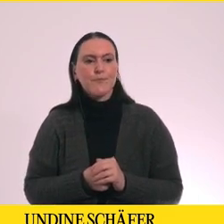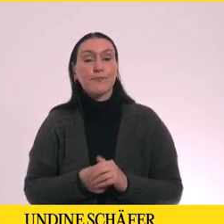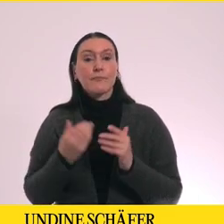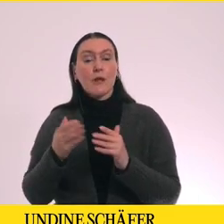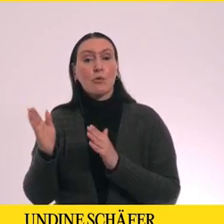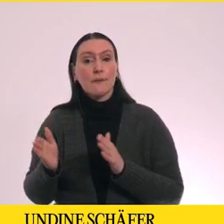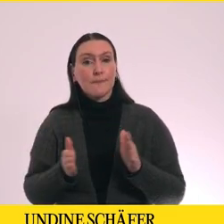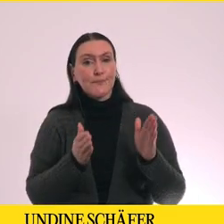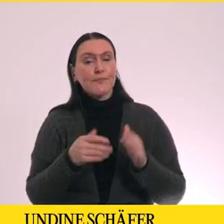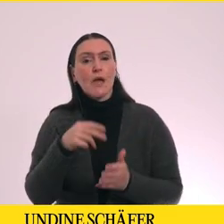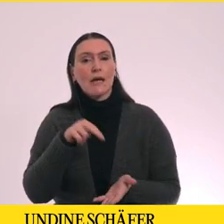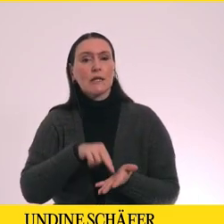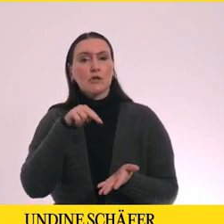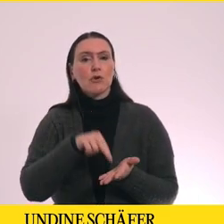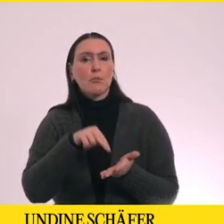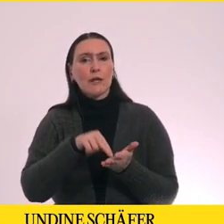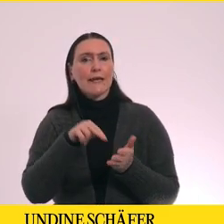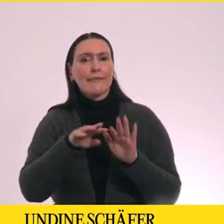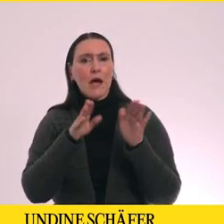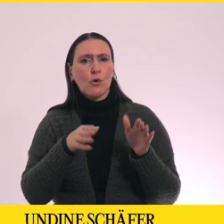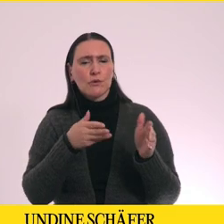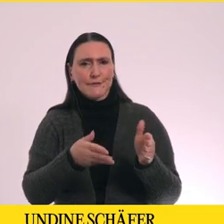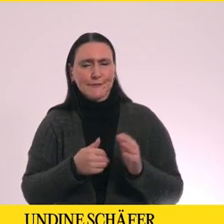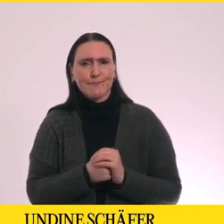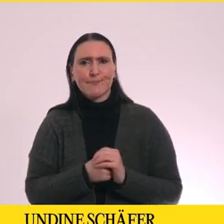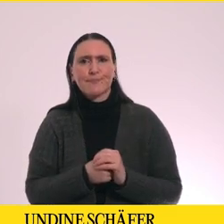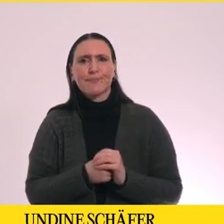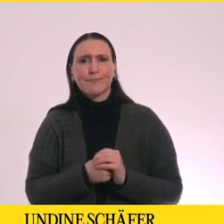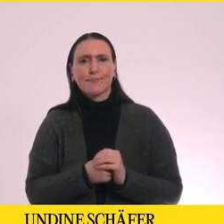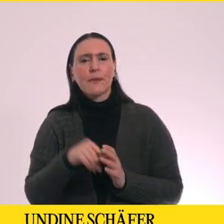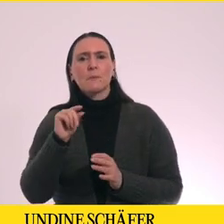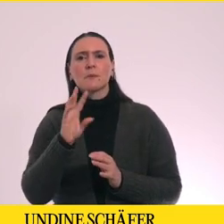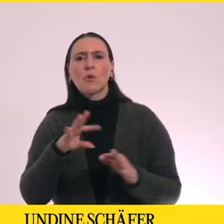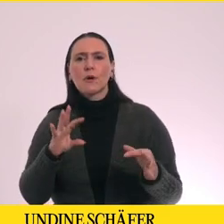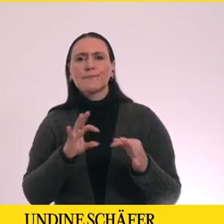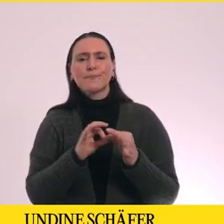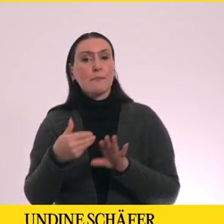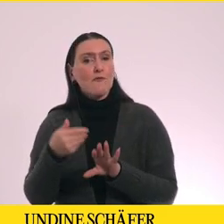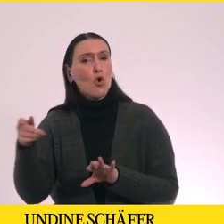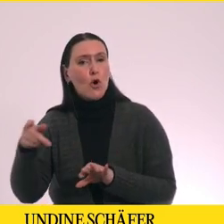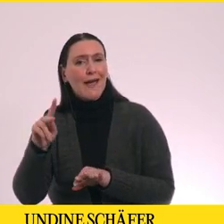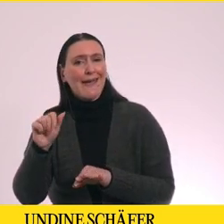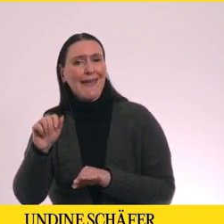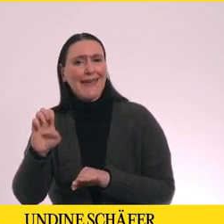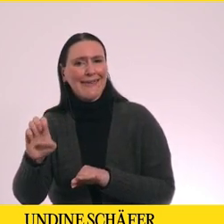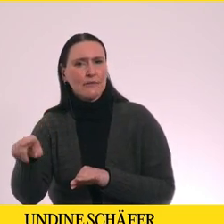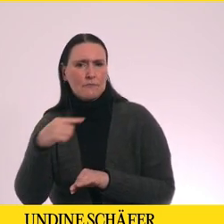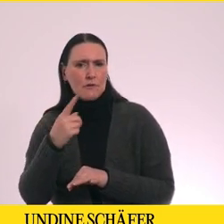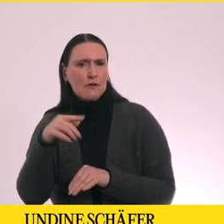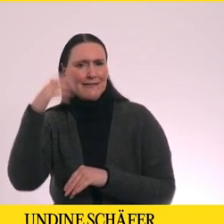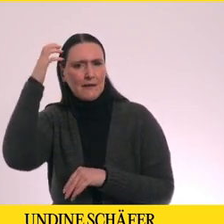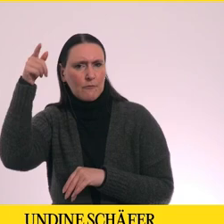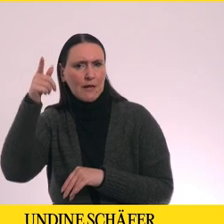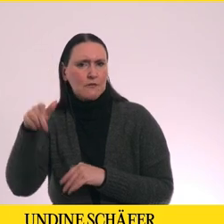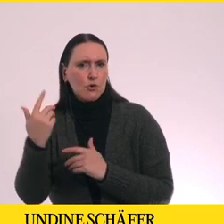House, I'd like to pick up from what Kate's been talking about in terms of the resistance as well,